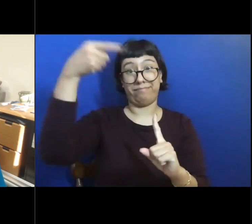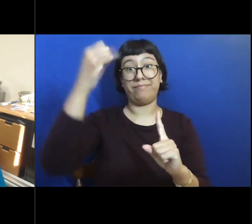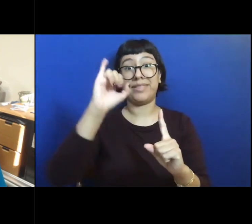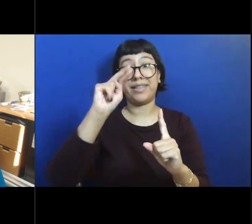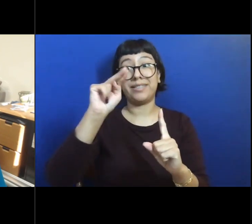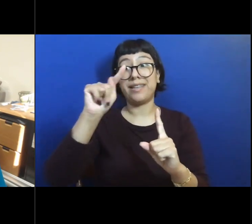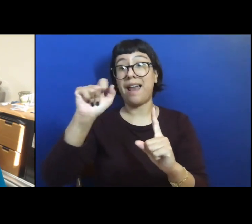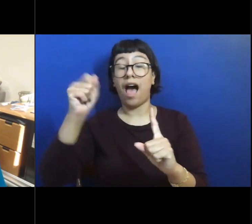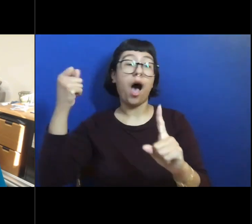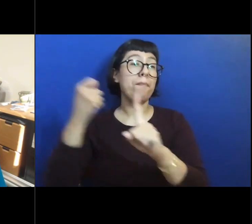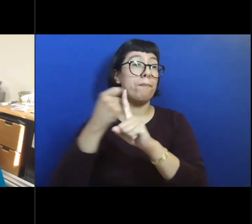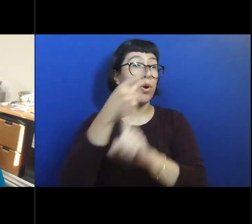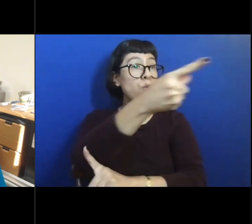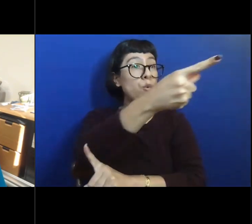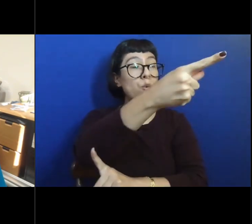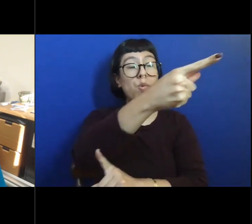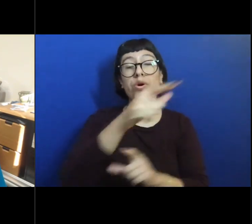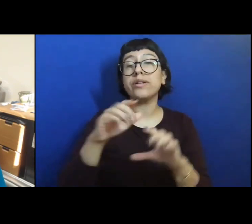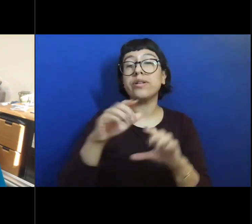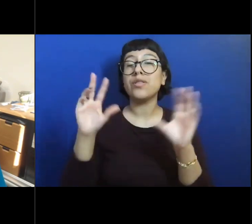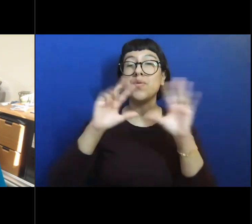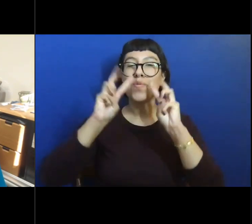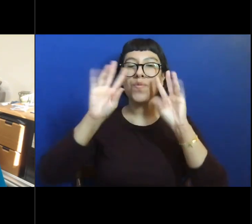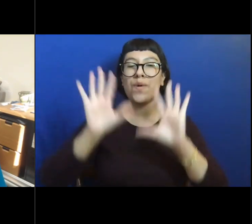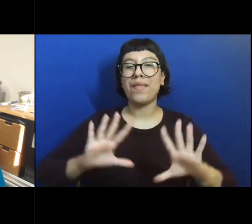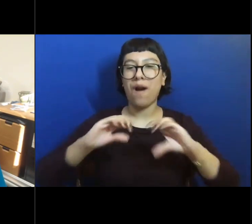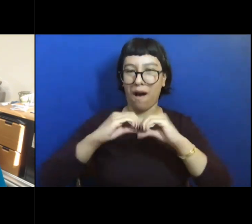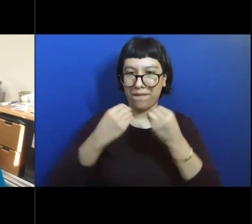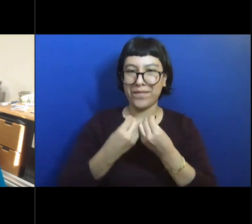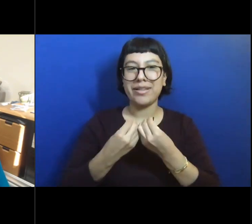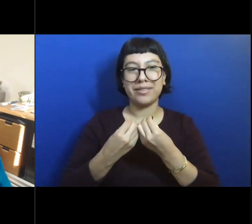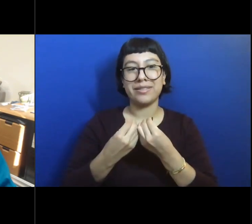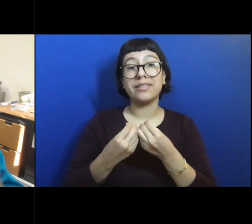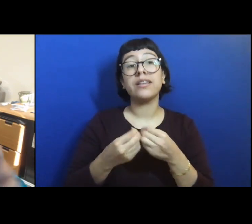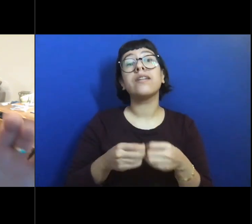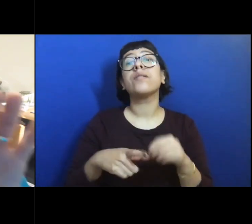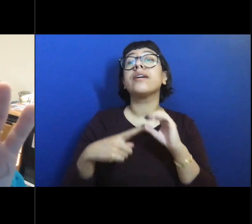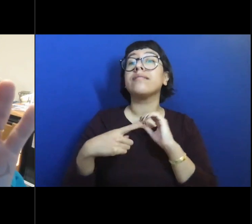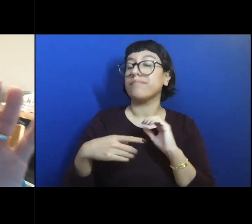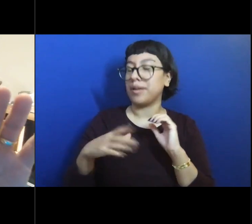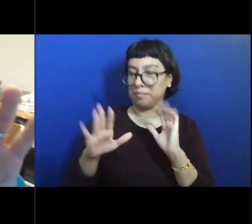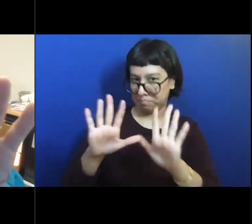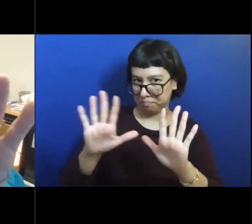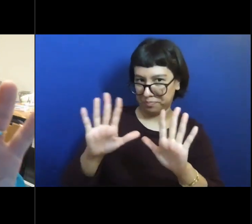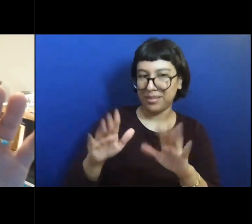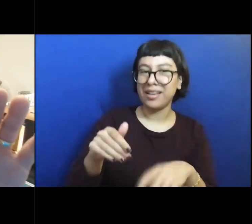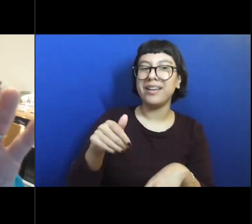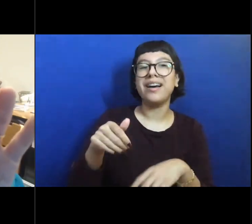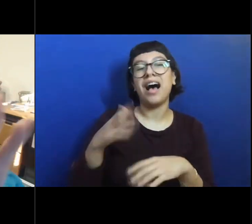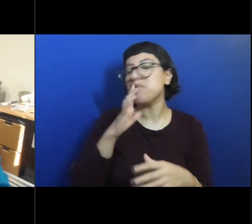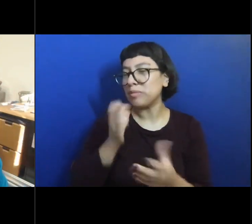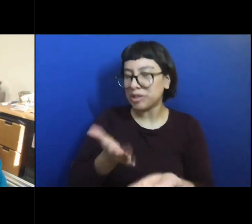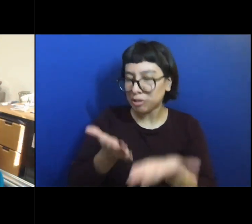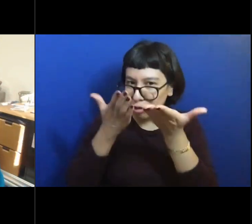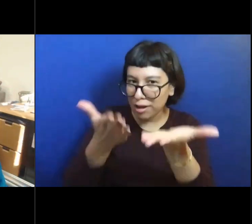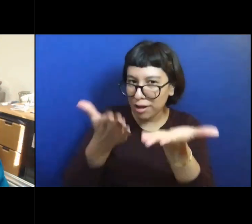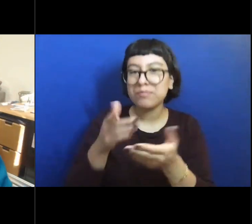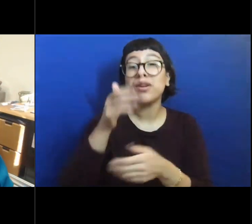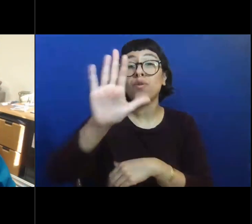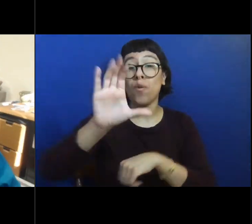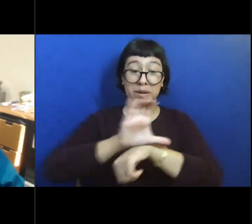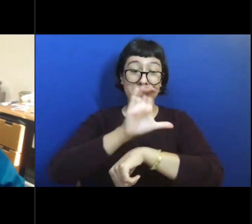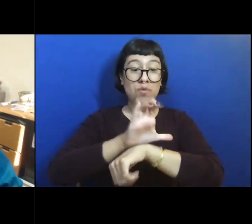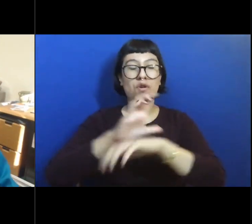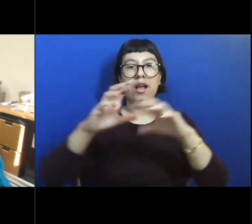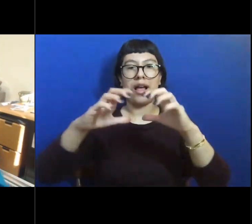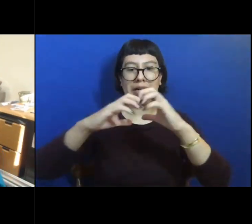that's the inside of it. Looks like if you took your, don't do it, but if you took one of your little computers apart, you might see a lot of little circuits like